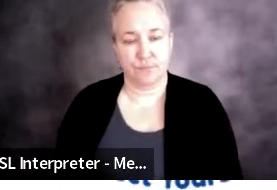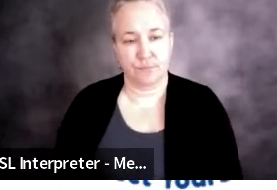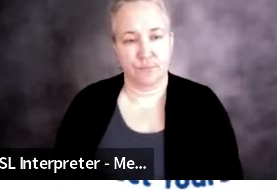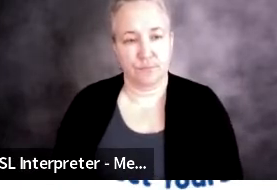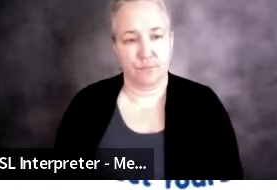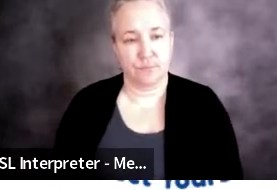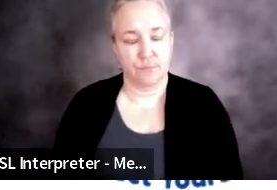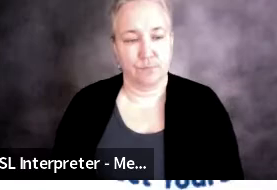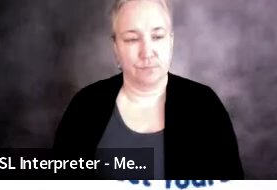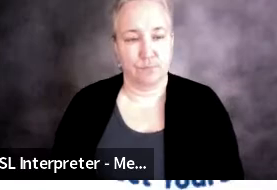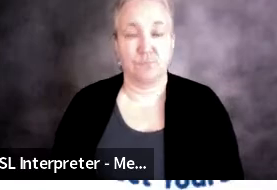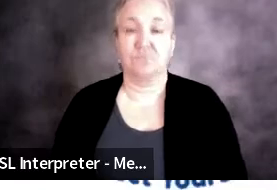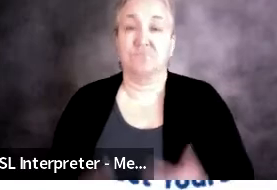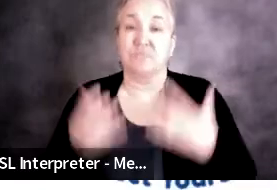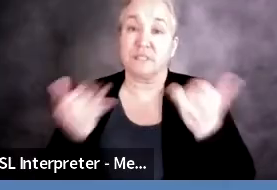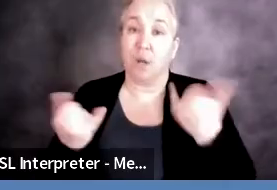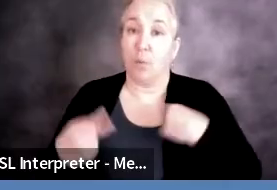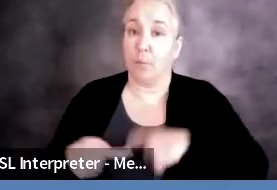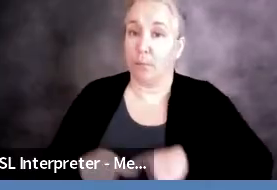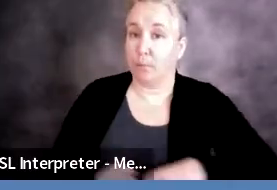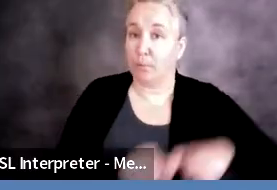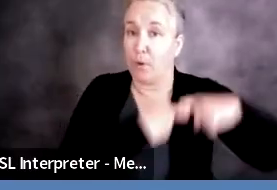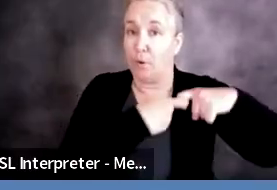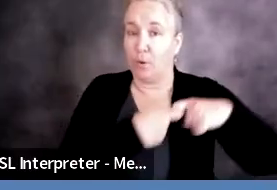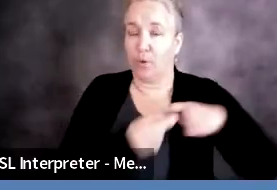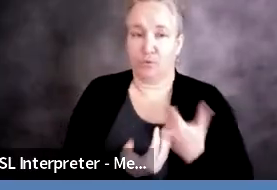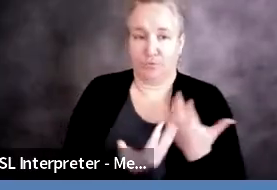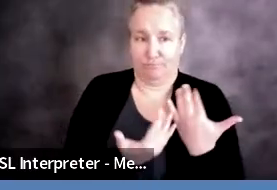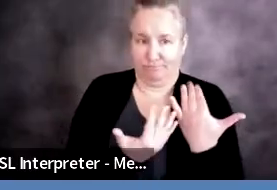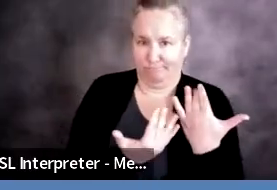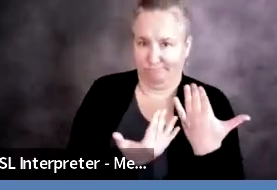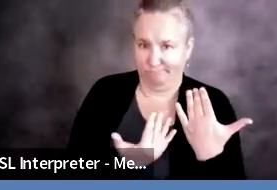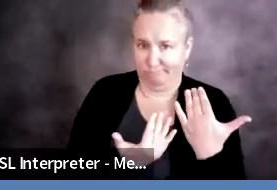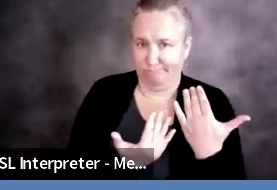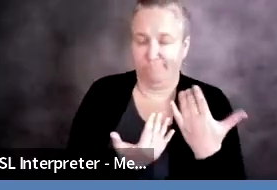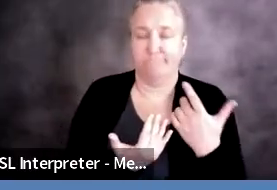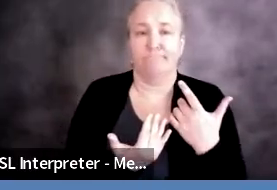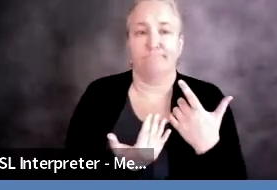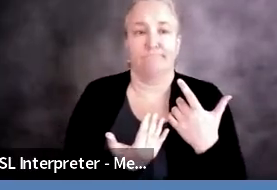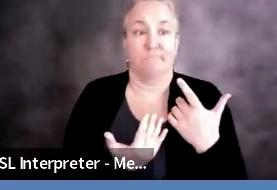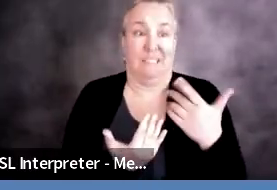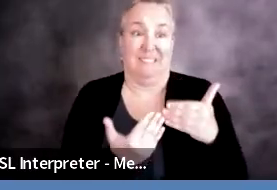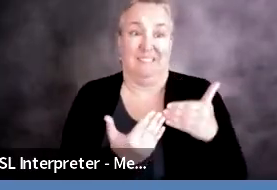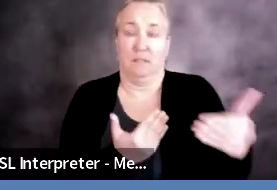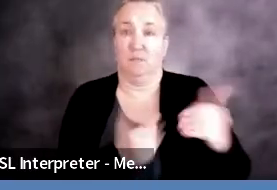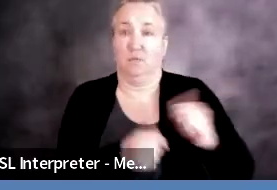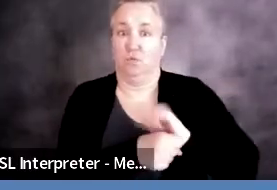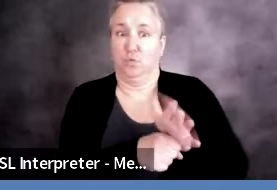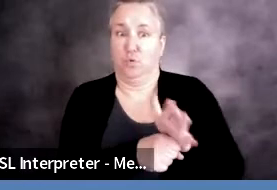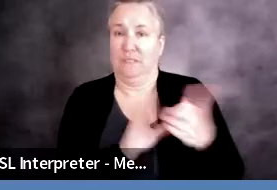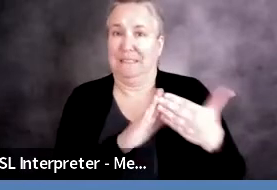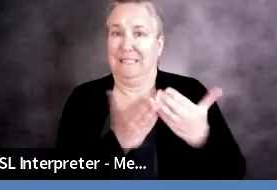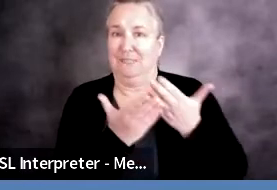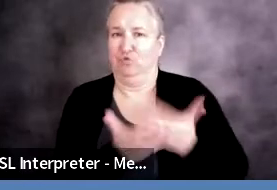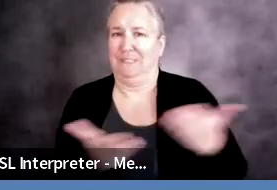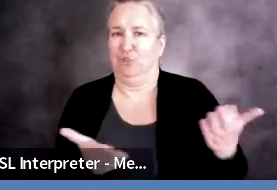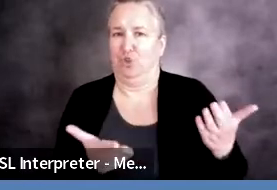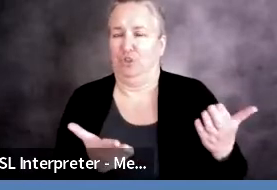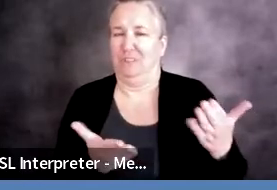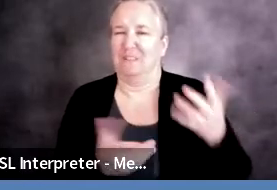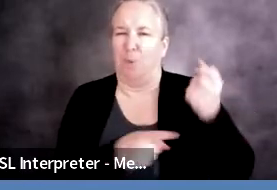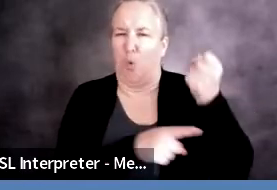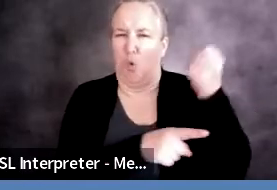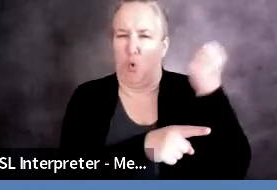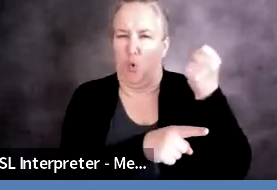I am going to pause before we get into the city COVID-19 city resources and see if there are any questions.